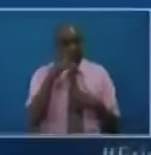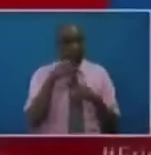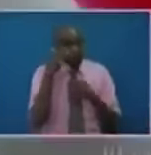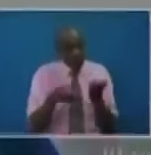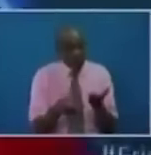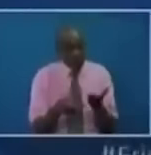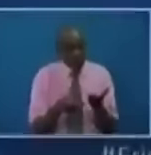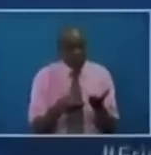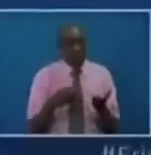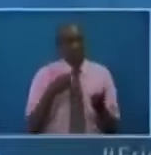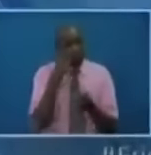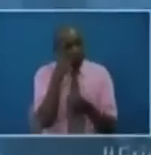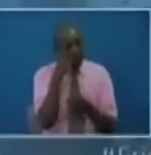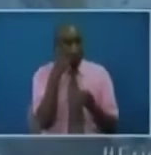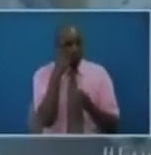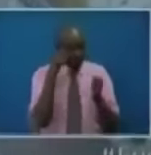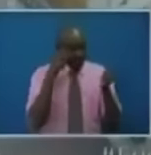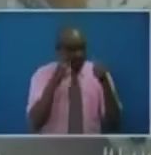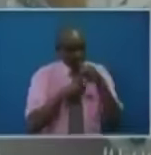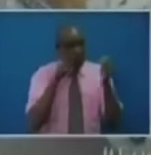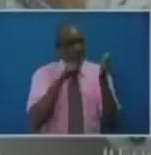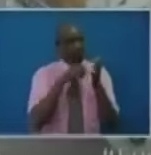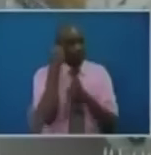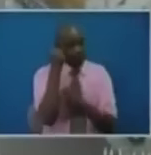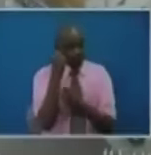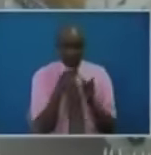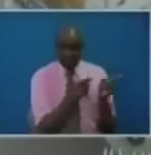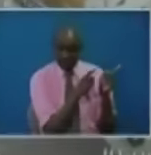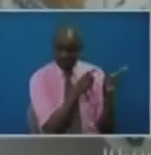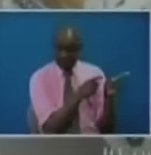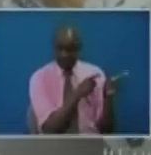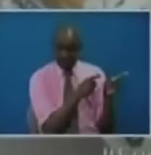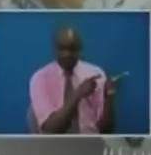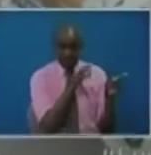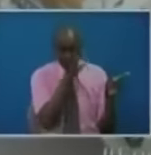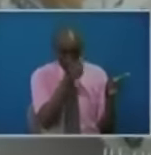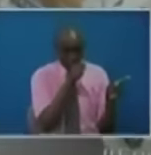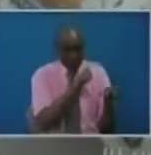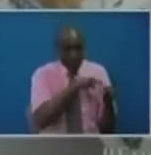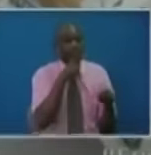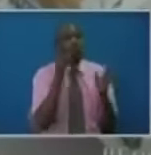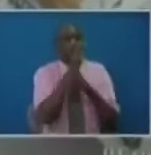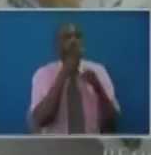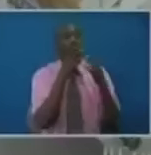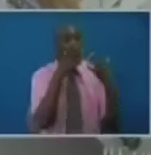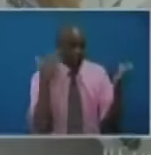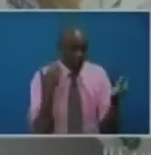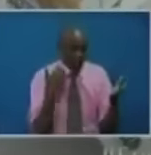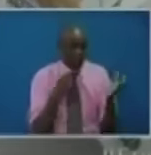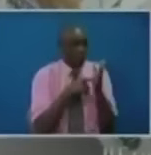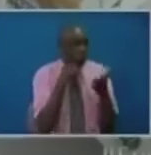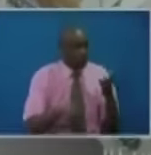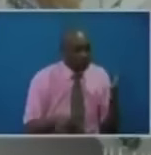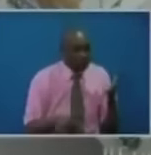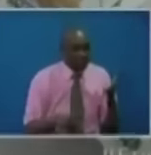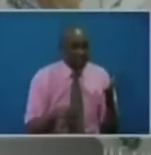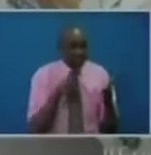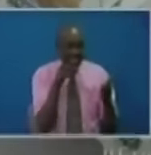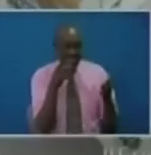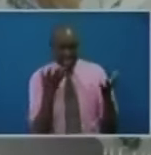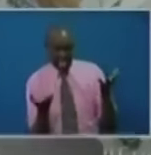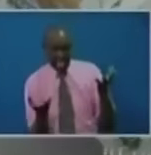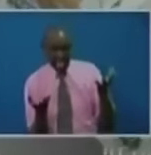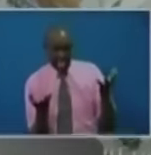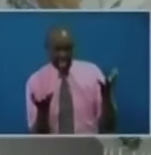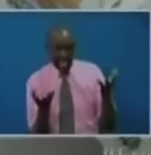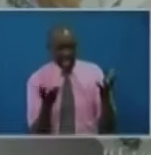that is 27.5 million had already been paid by this time. This sort of shows you the mismatch in terms